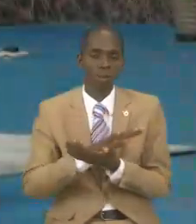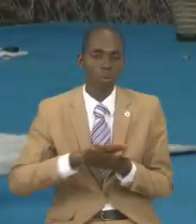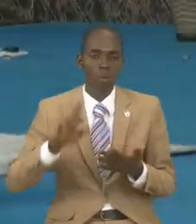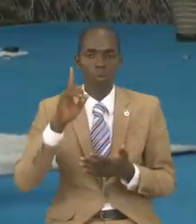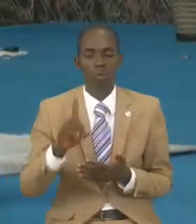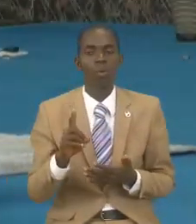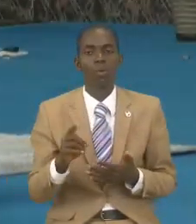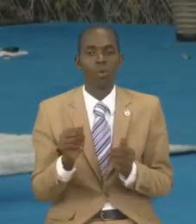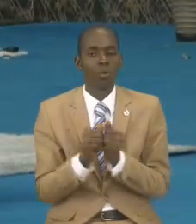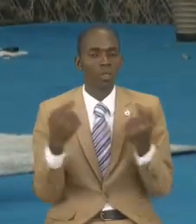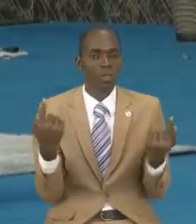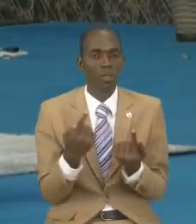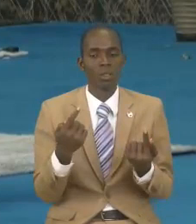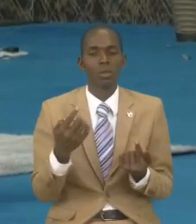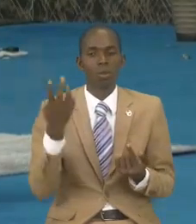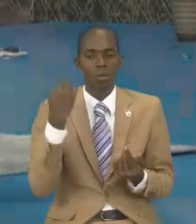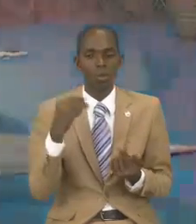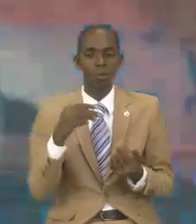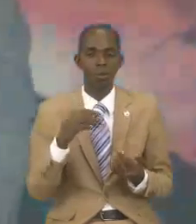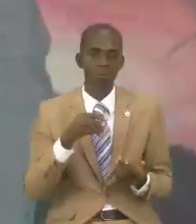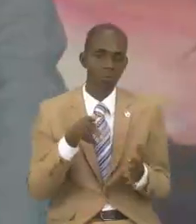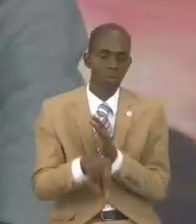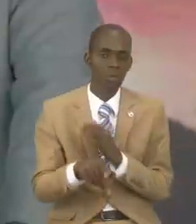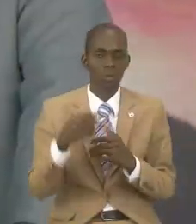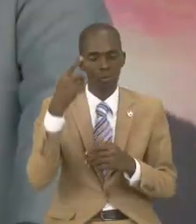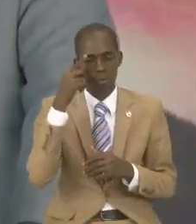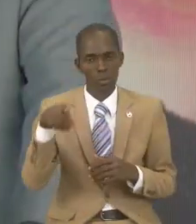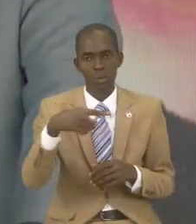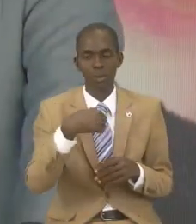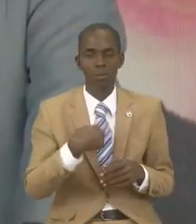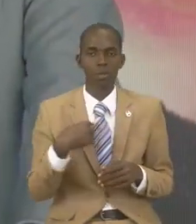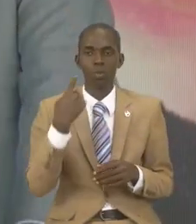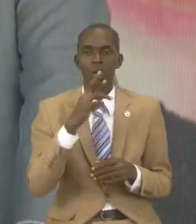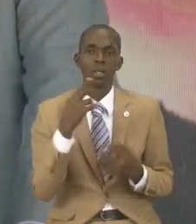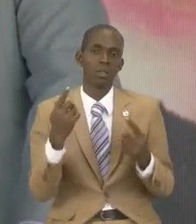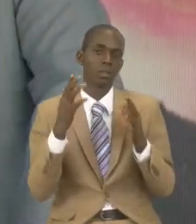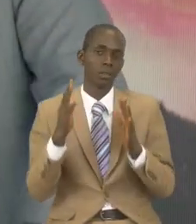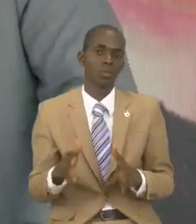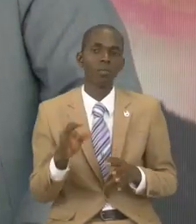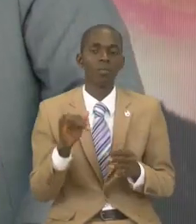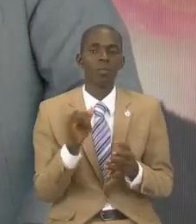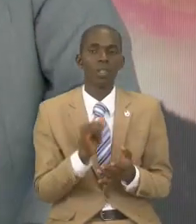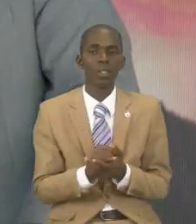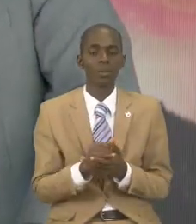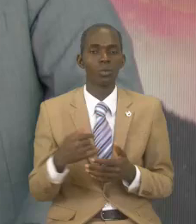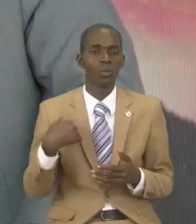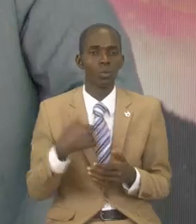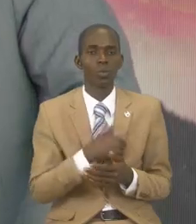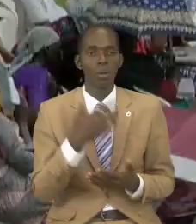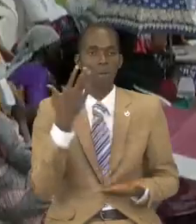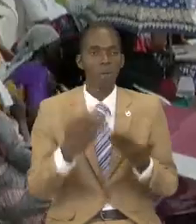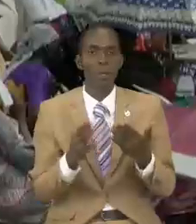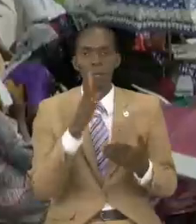for sinners, that we might be made the righteousness of